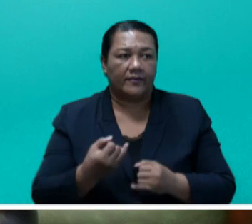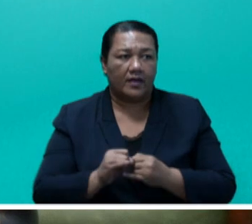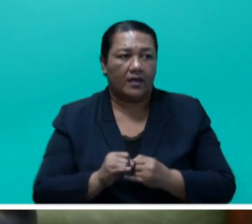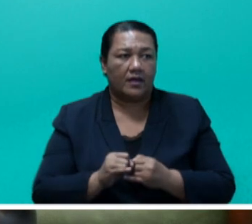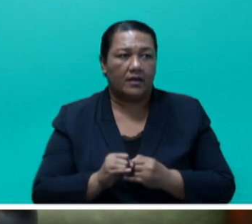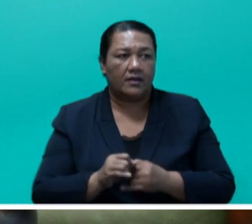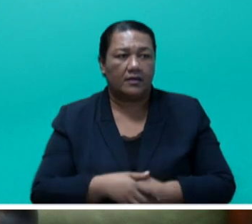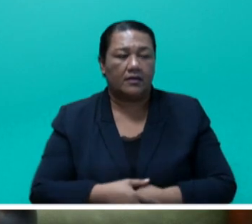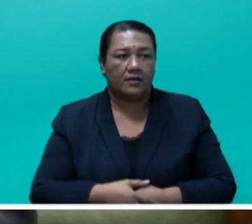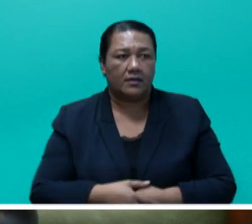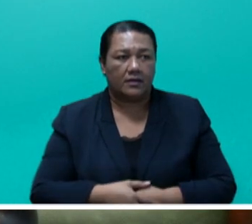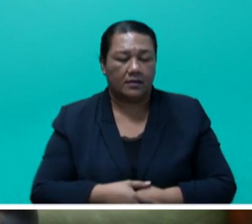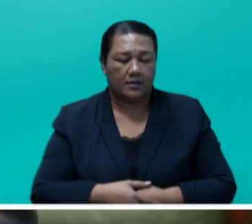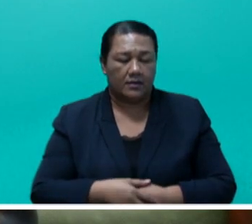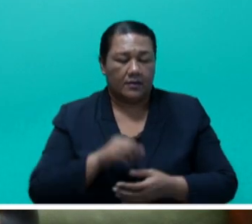hai.